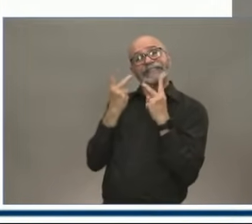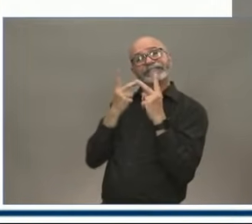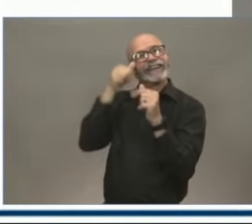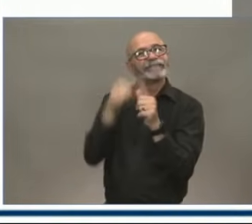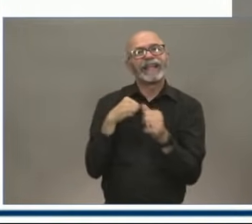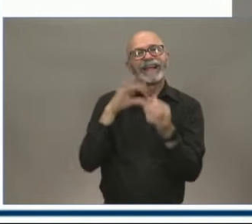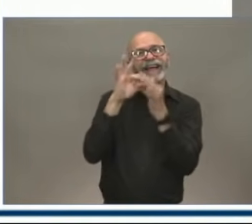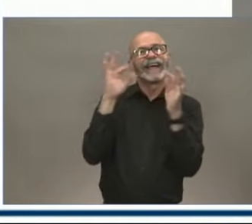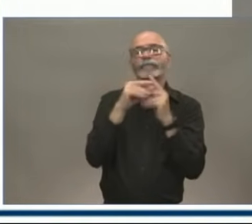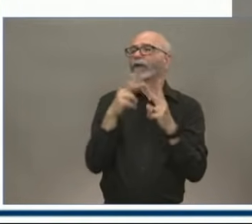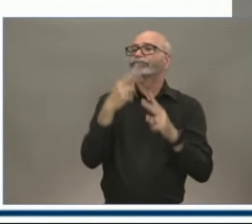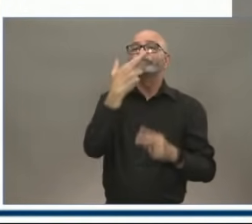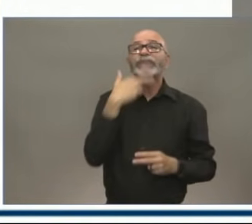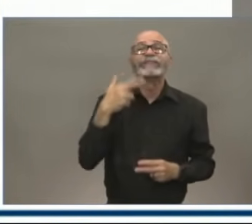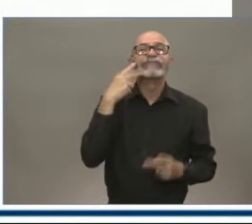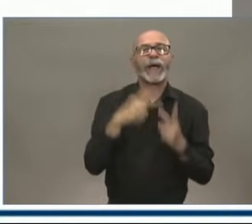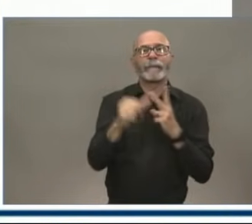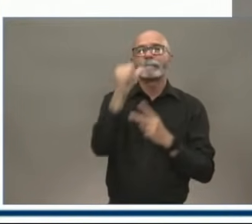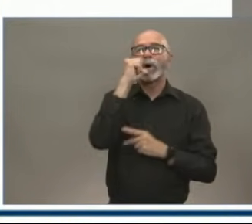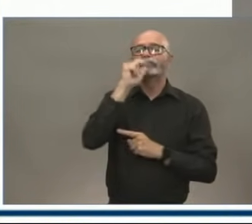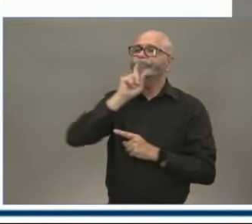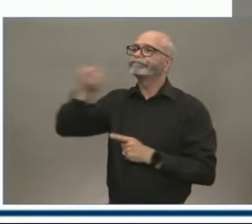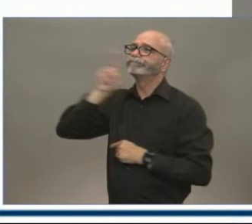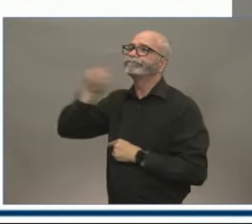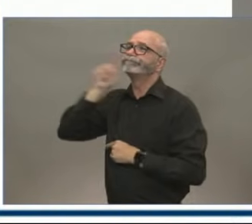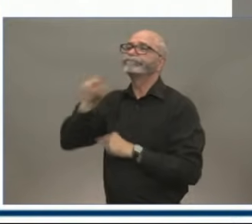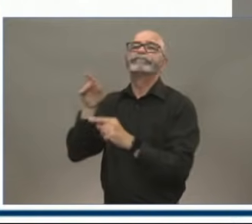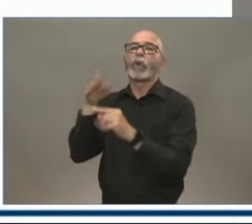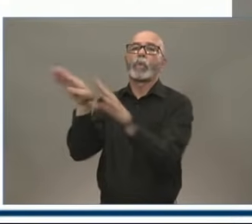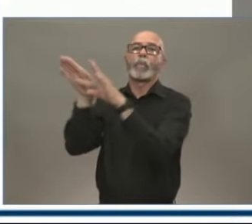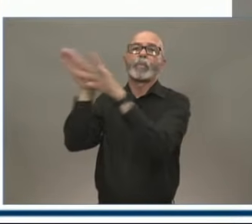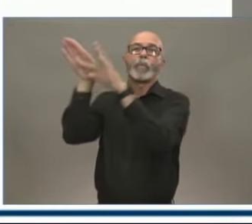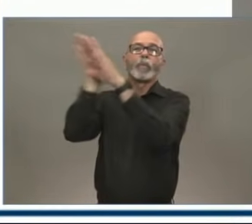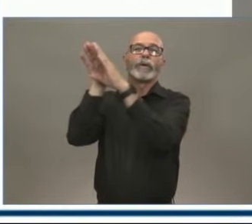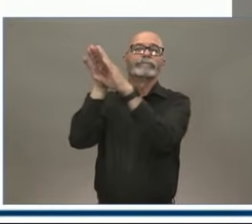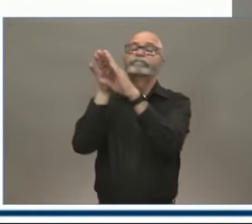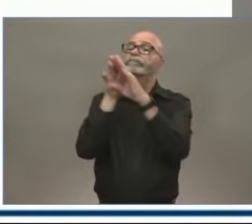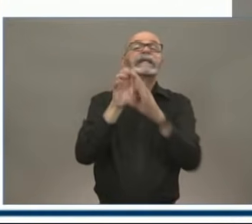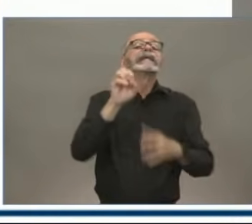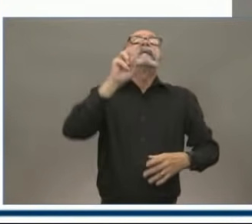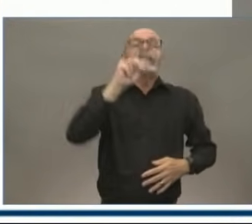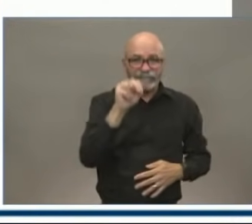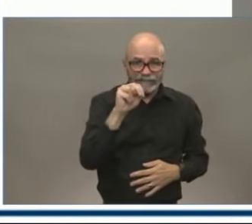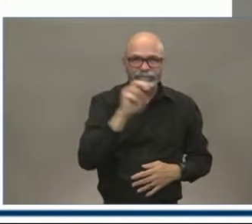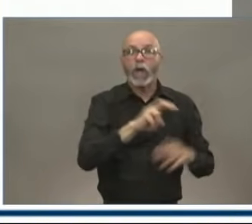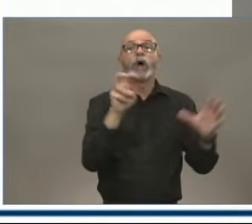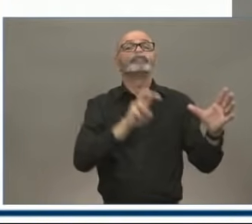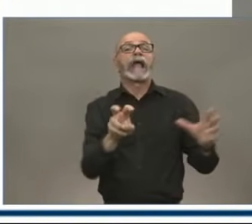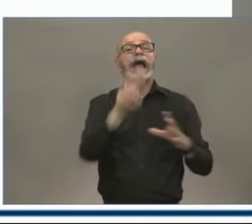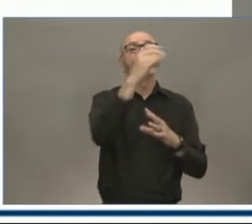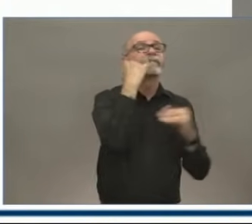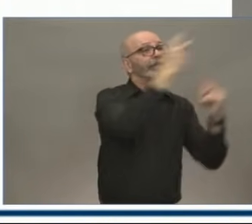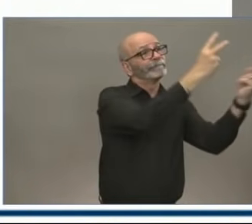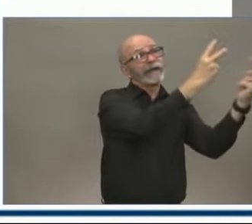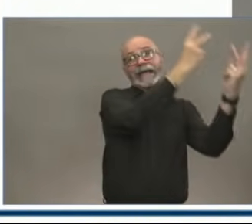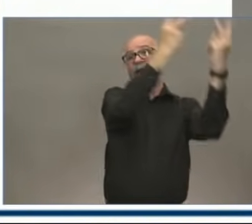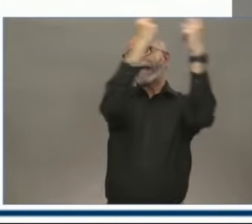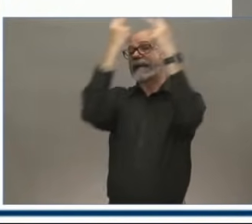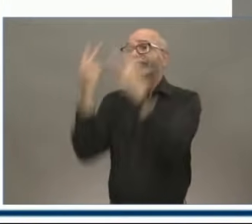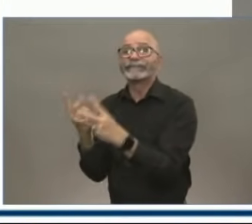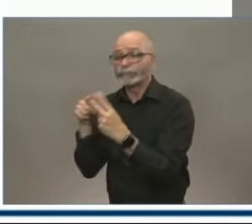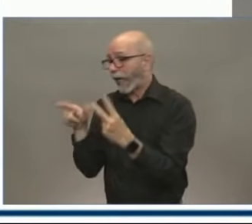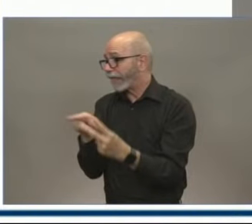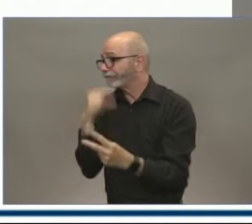we are asking people to limit their travel into and out of the affected areas of Halifax. And those areas are starting